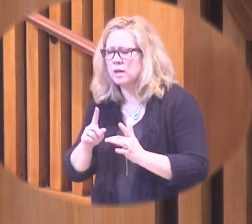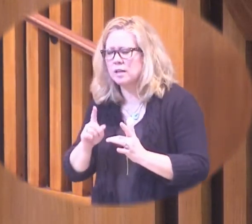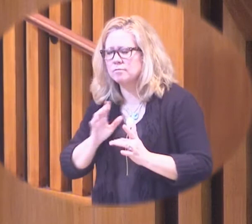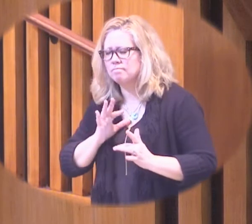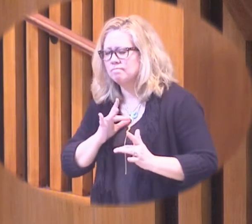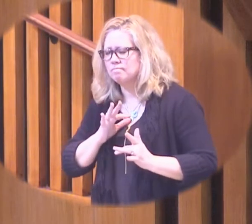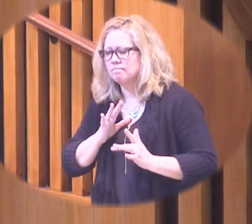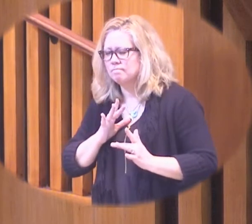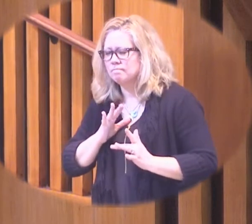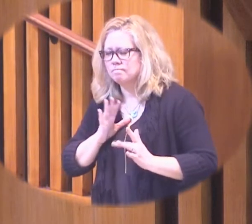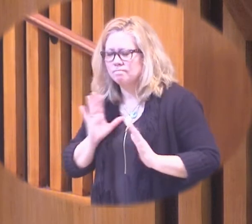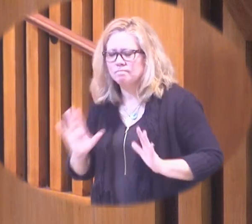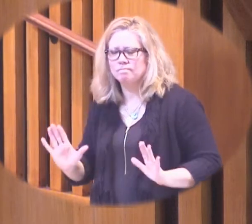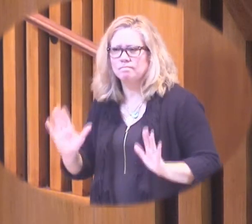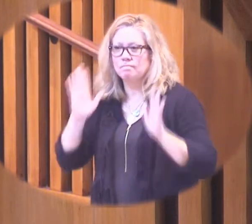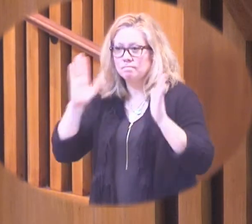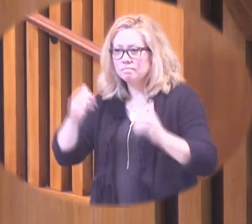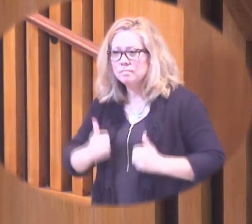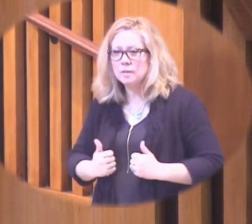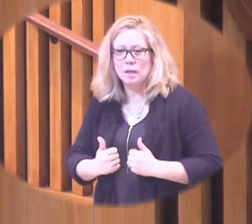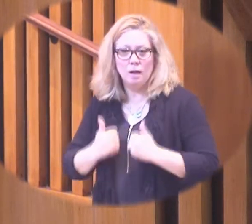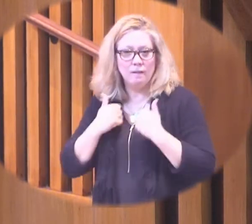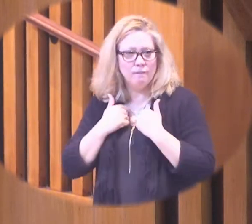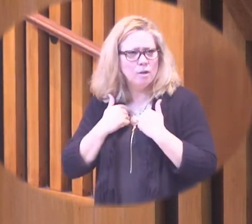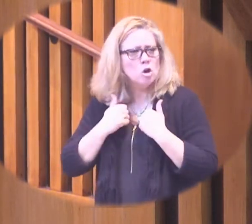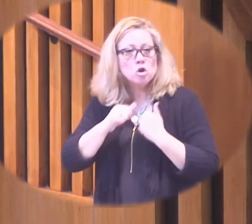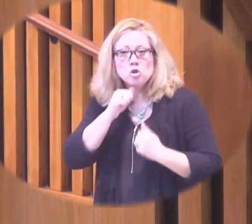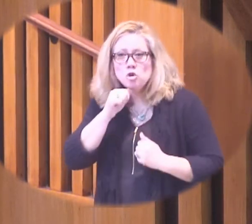but to truly live on this planet Earth,